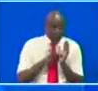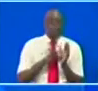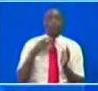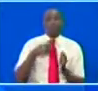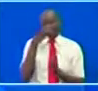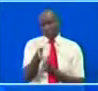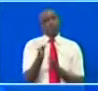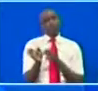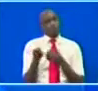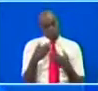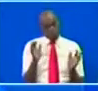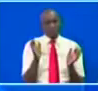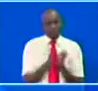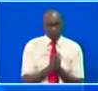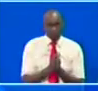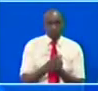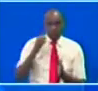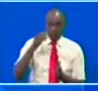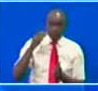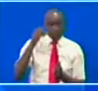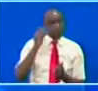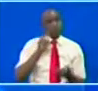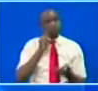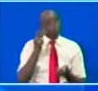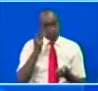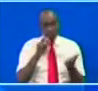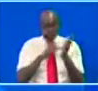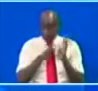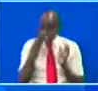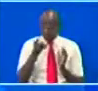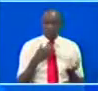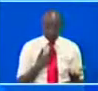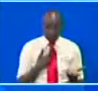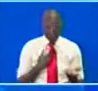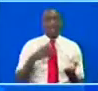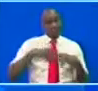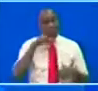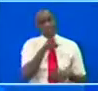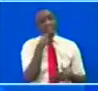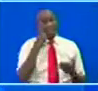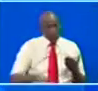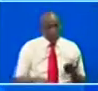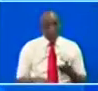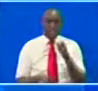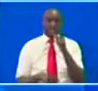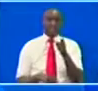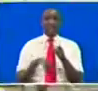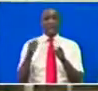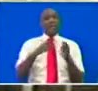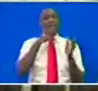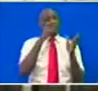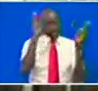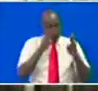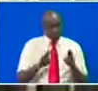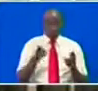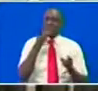way for the project at Baharini in Pekotoni, Lamu County. Now, the residents urged Condoson International Limited to withdraw